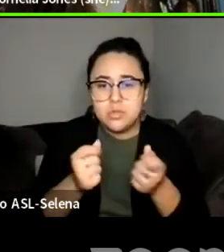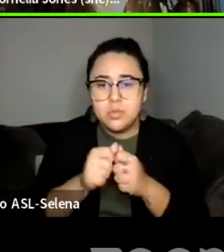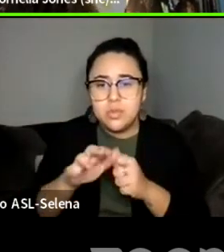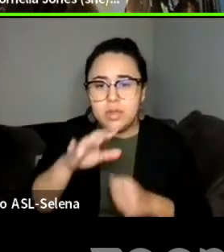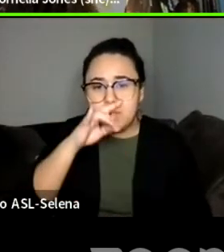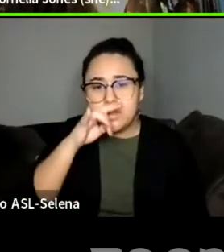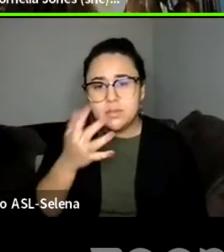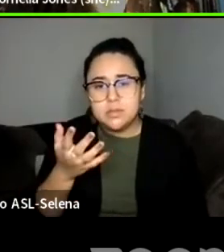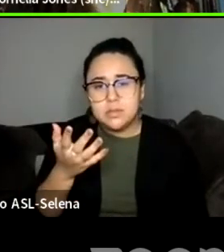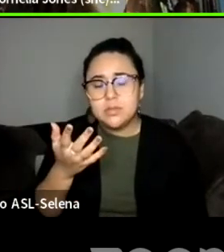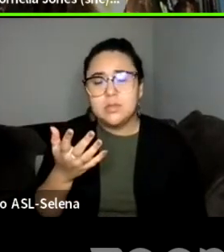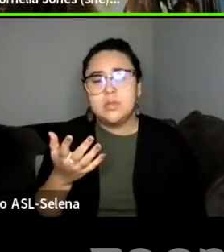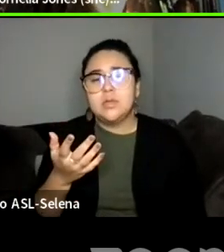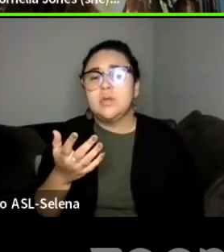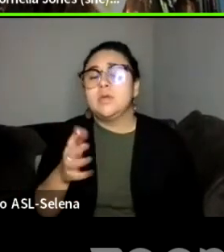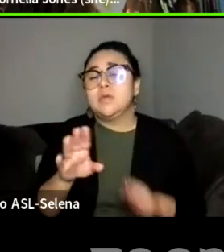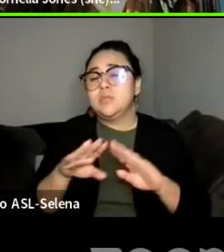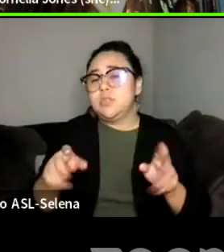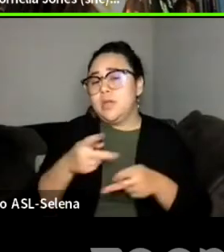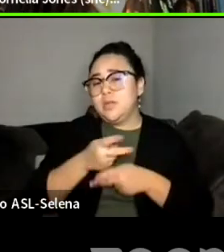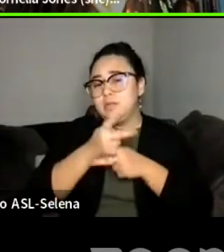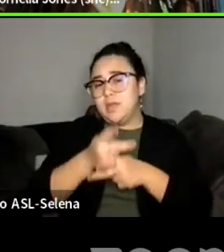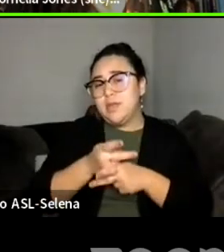these childcare, I think,